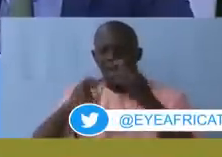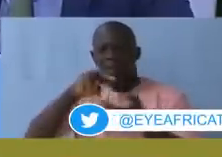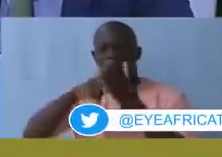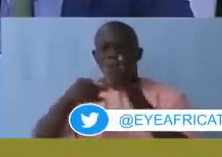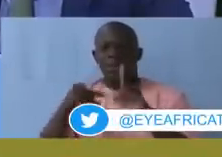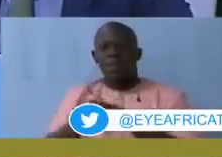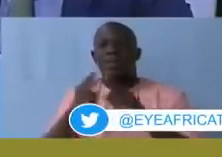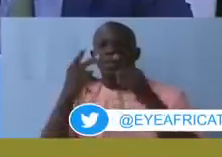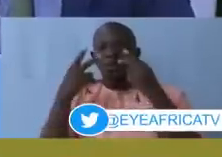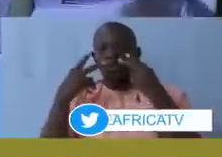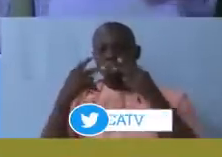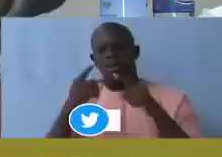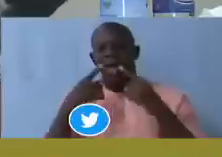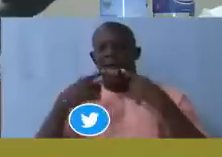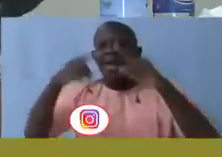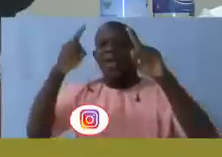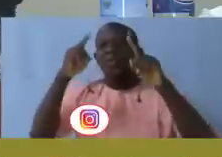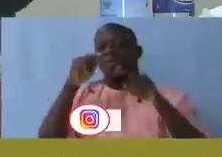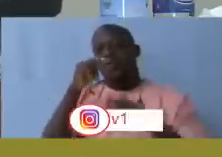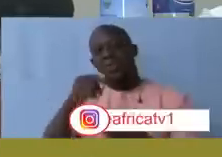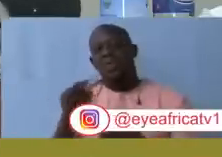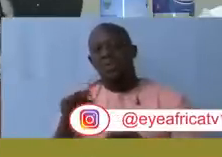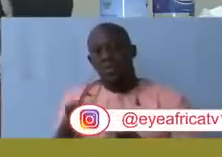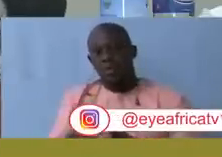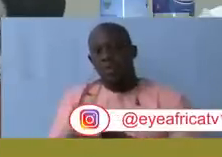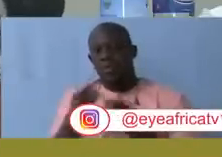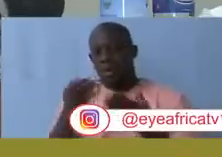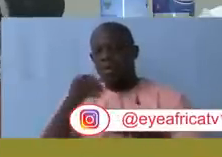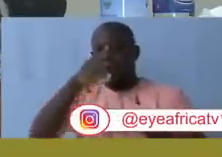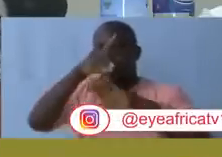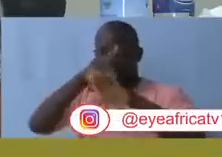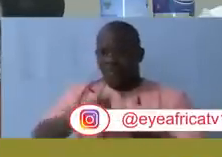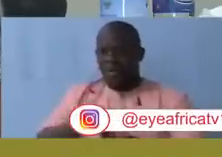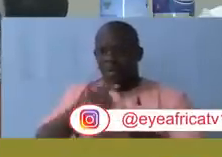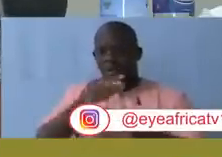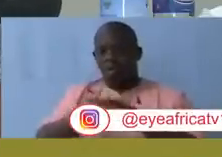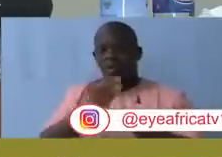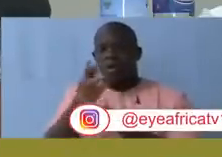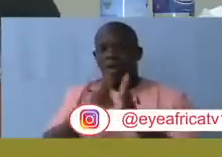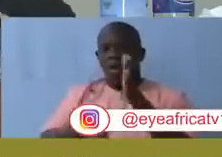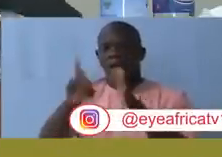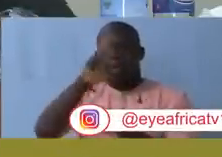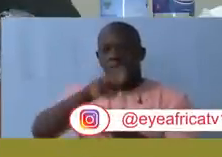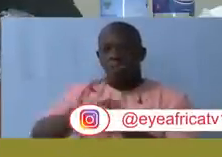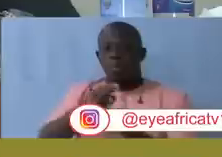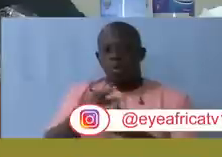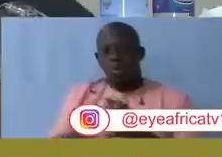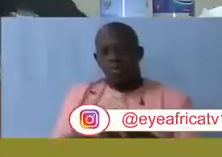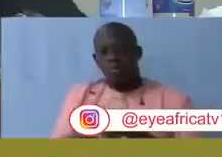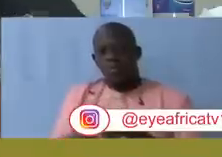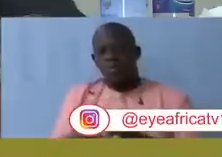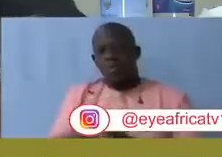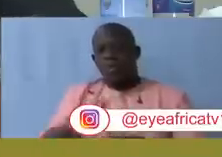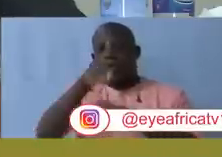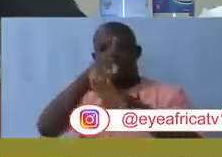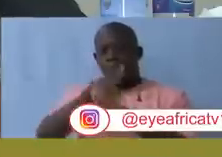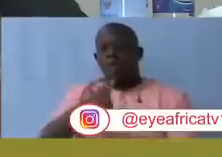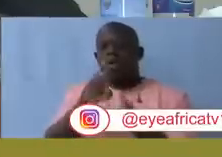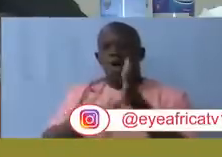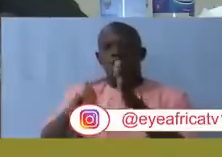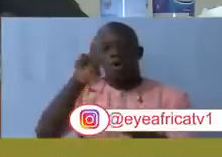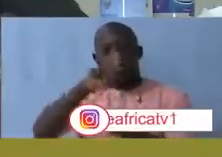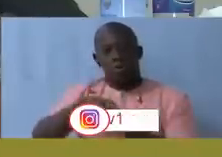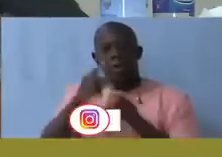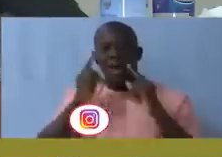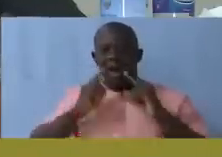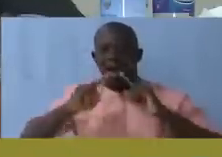the pronouncement. And they based the result, they based their